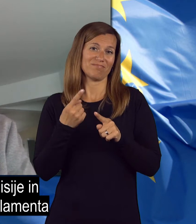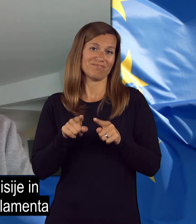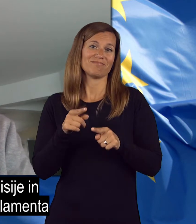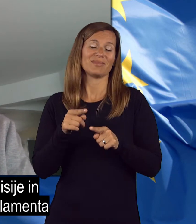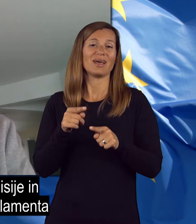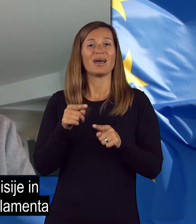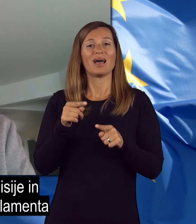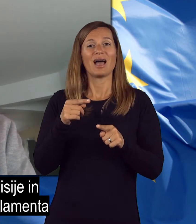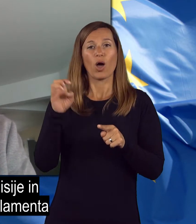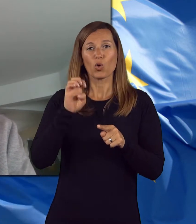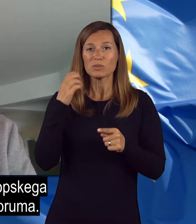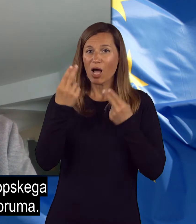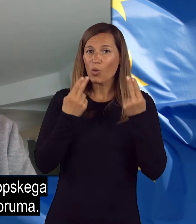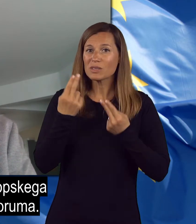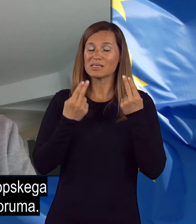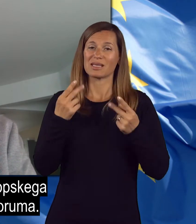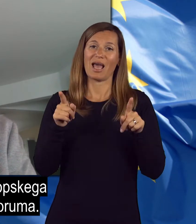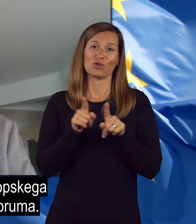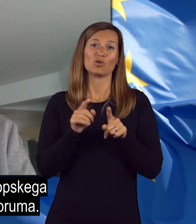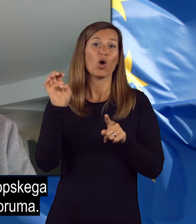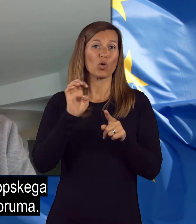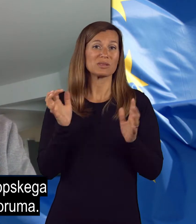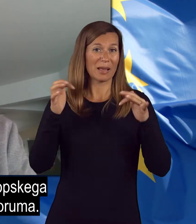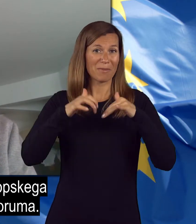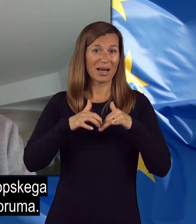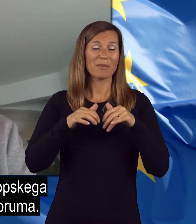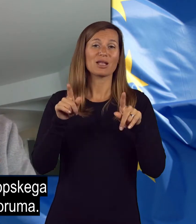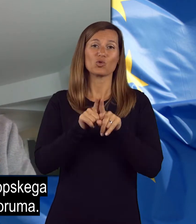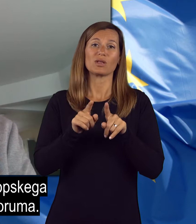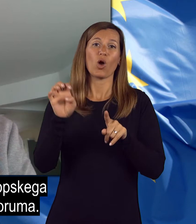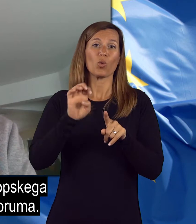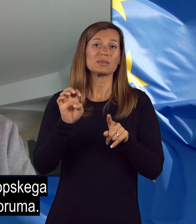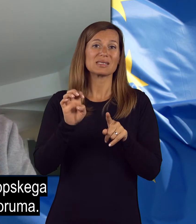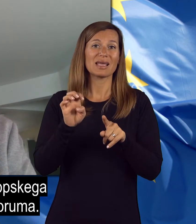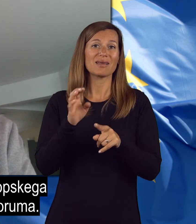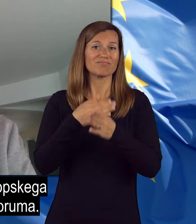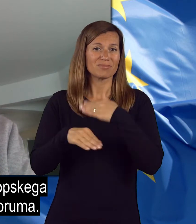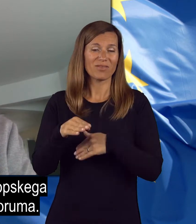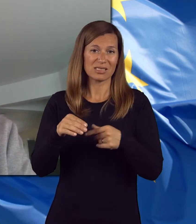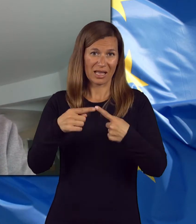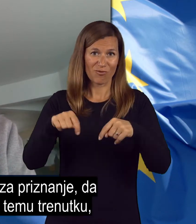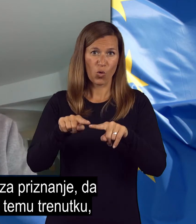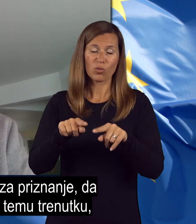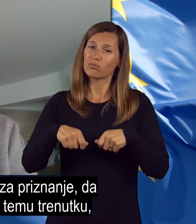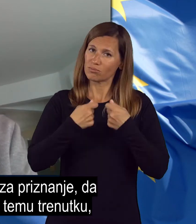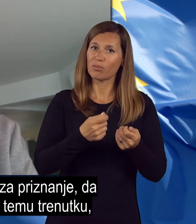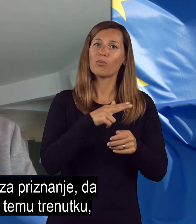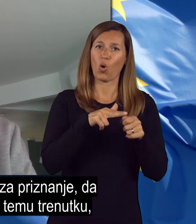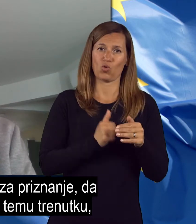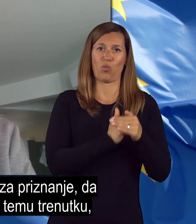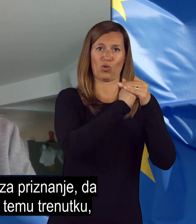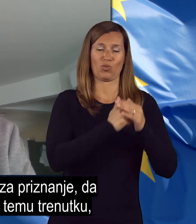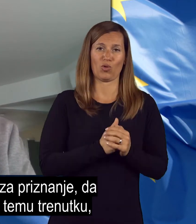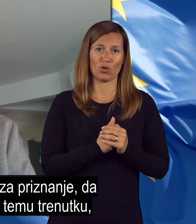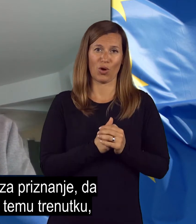Commission and Parliament, as well as the support provided by the European Disability Forum. I'm honored for the